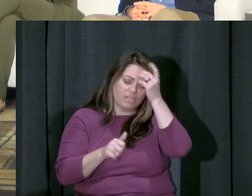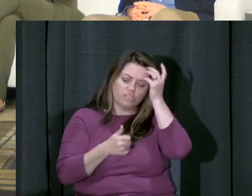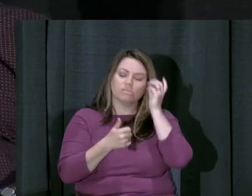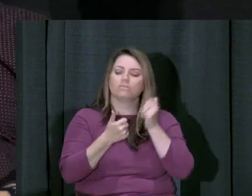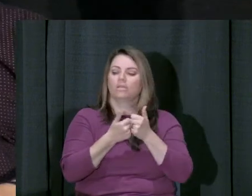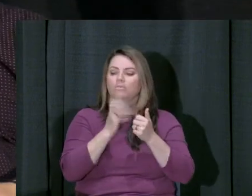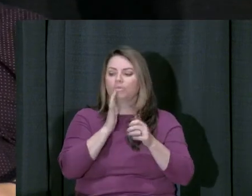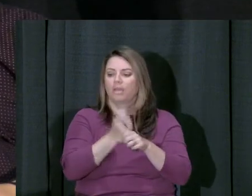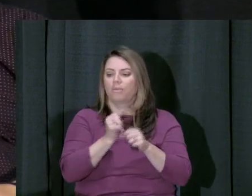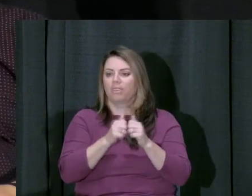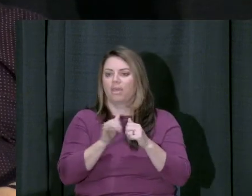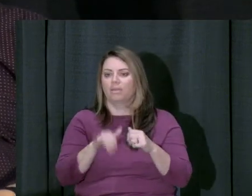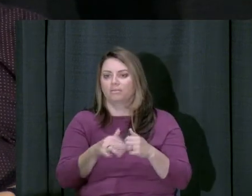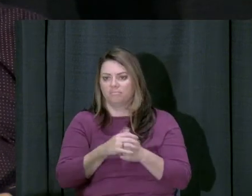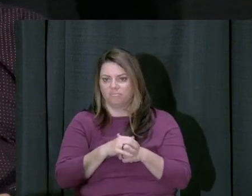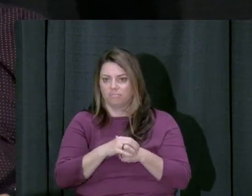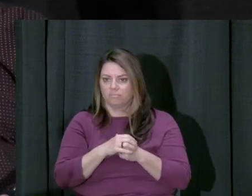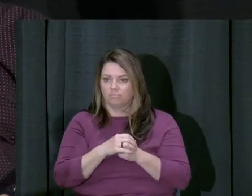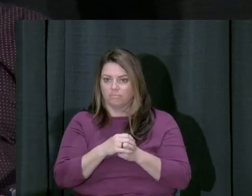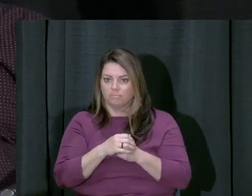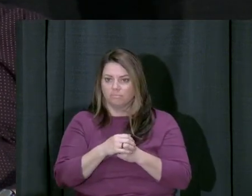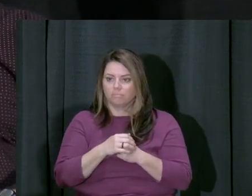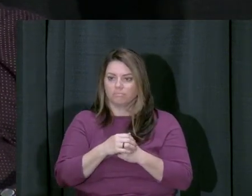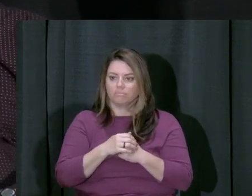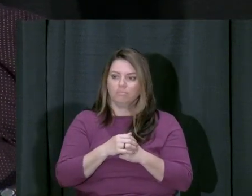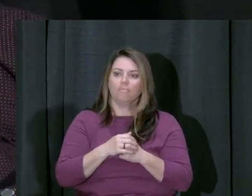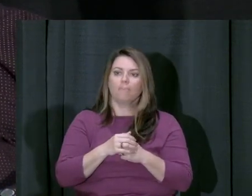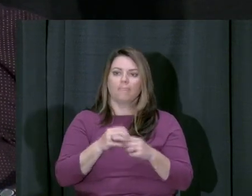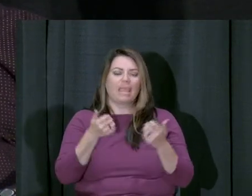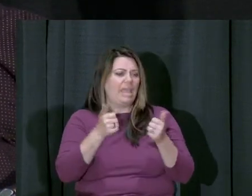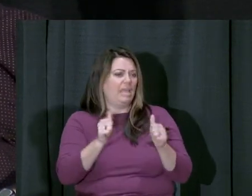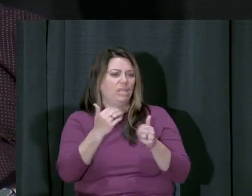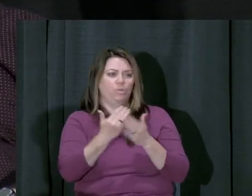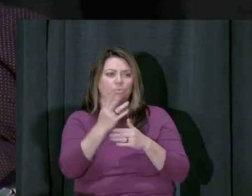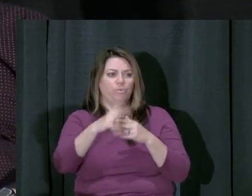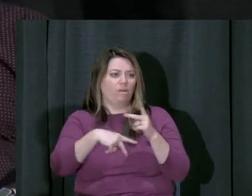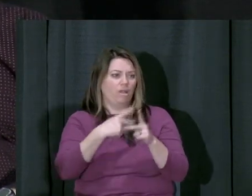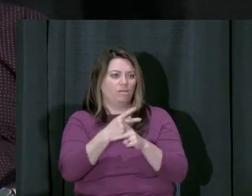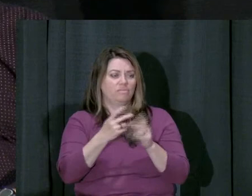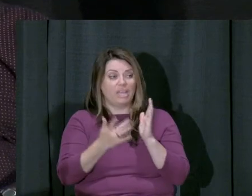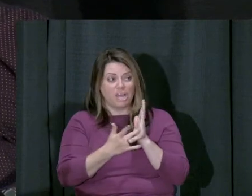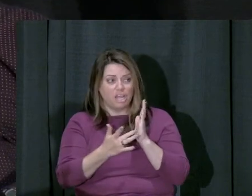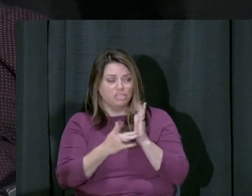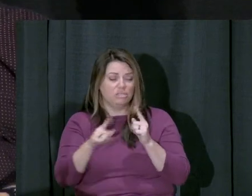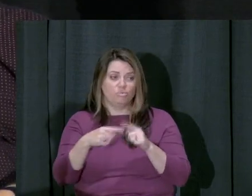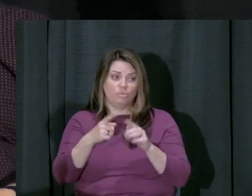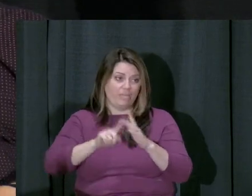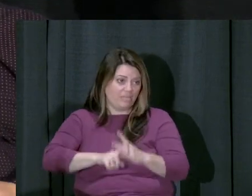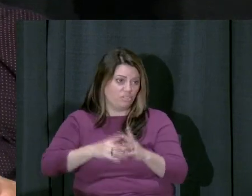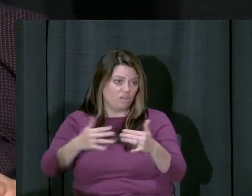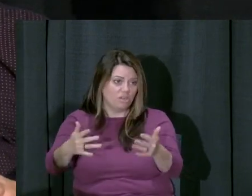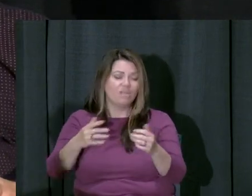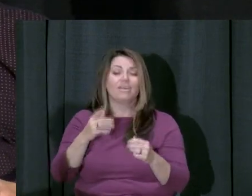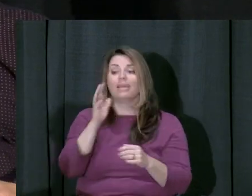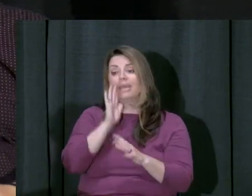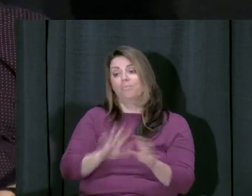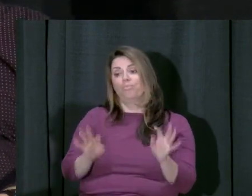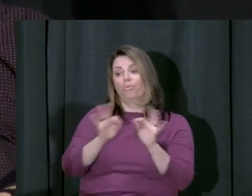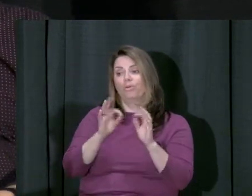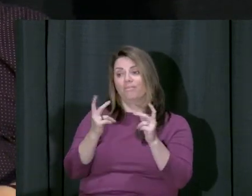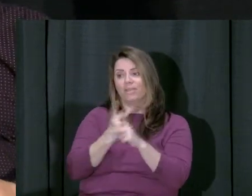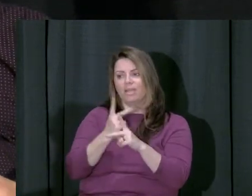emerging technology, any new capability is gonna run into all kinds of friction as we get started. And I think it's gonna be important to find ways to balance it,